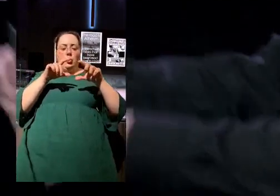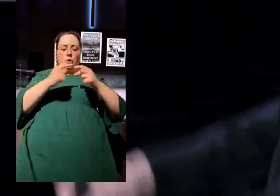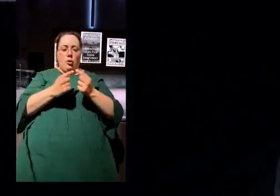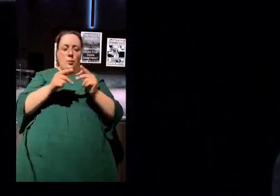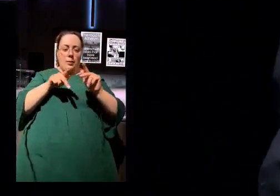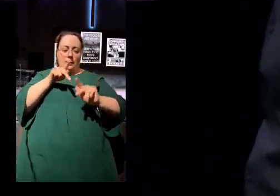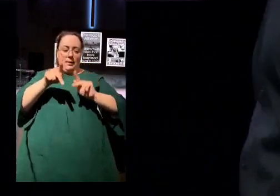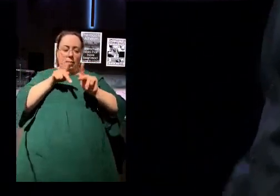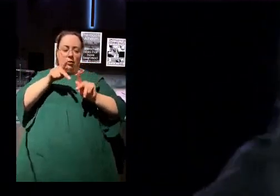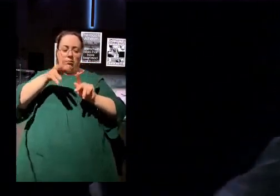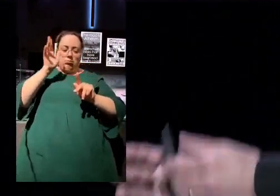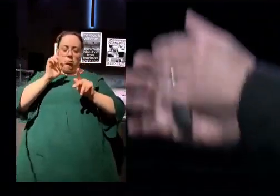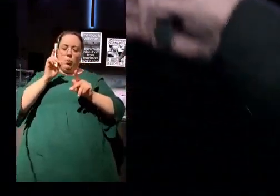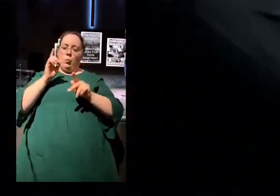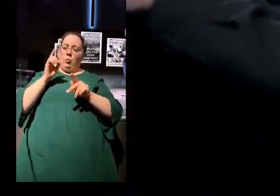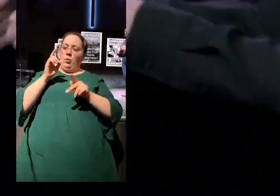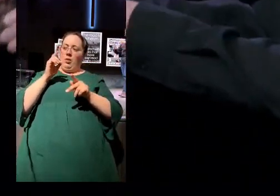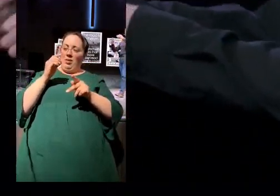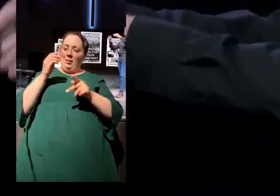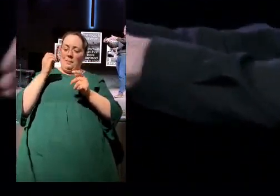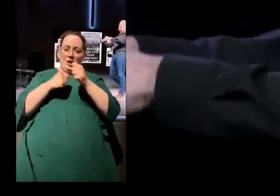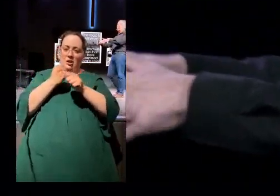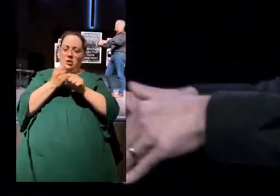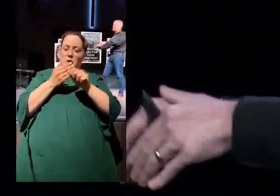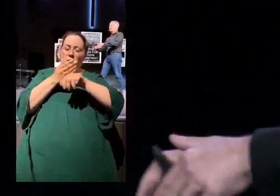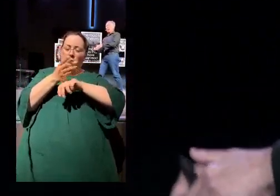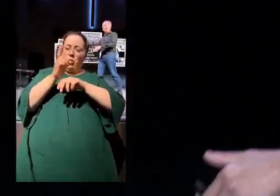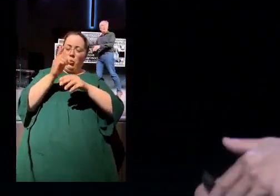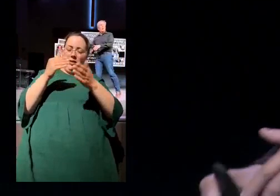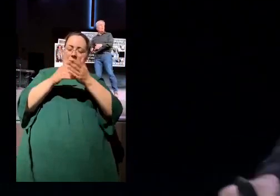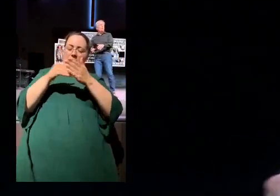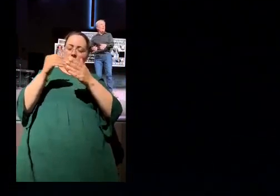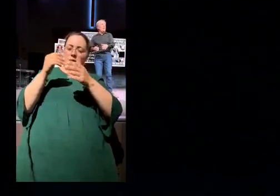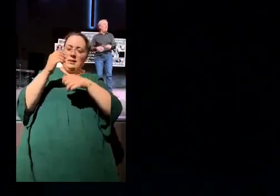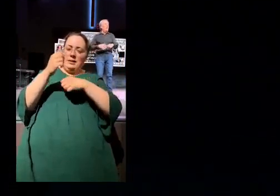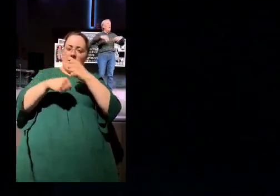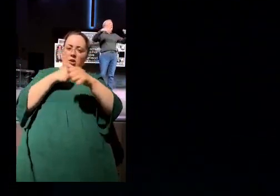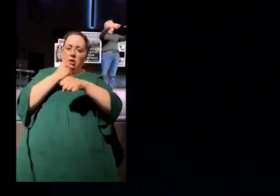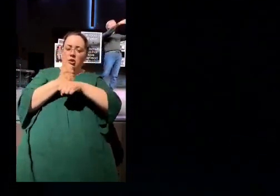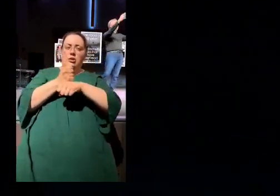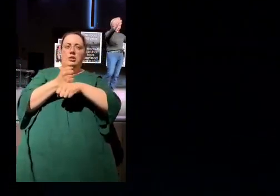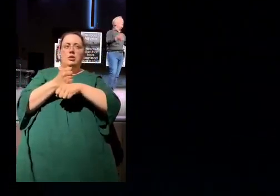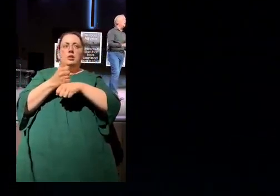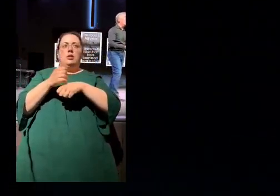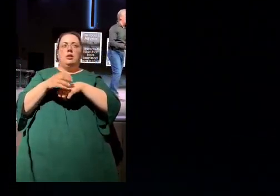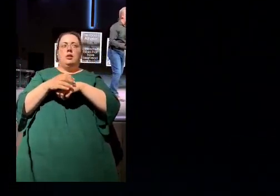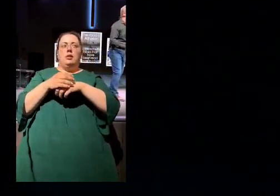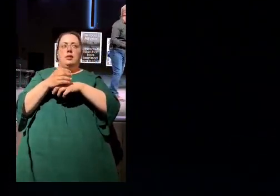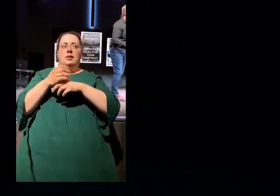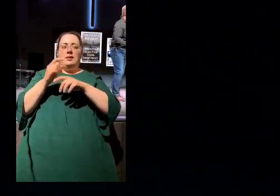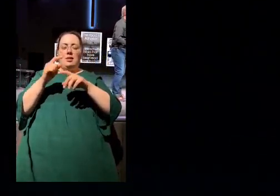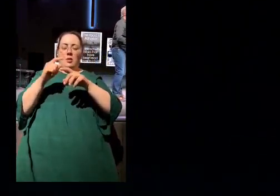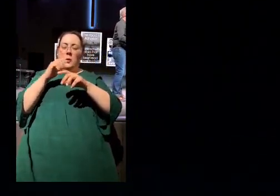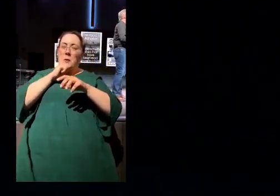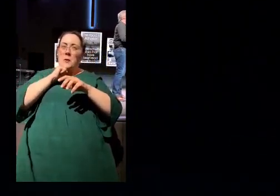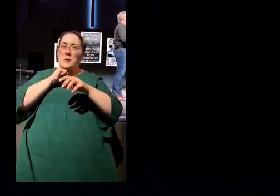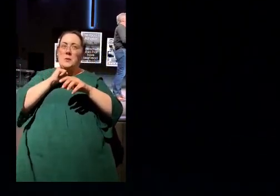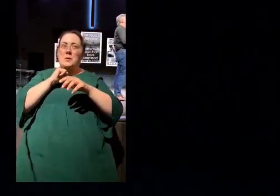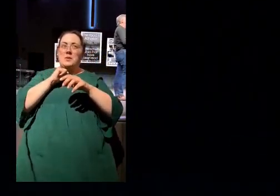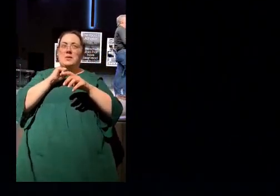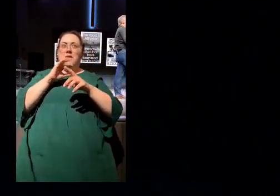of years before Jesus was born about an ancient culture we're still trying to understand in the midst of ancient cultures we're still trying